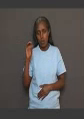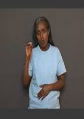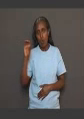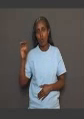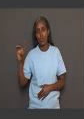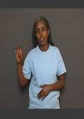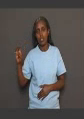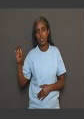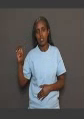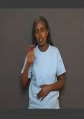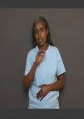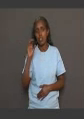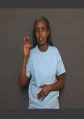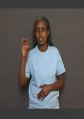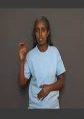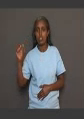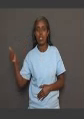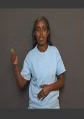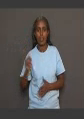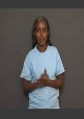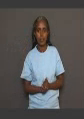OE and CA.